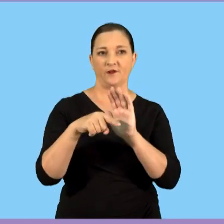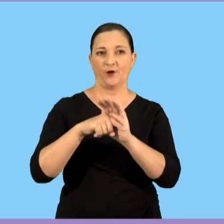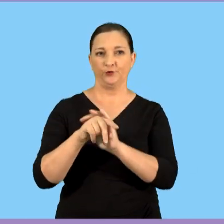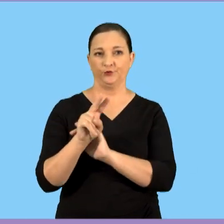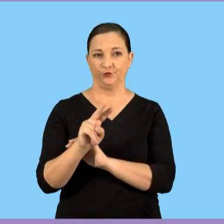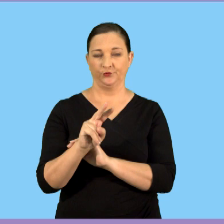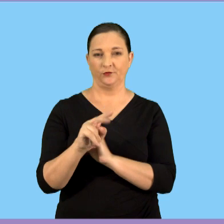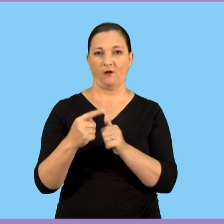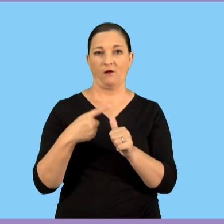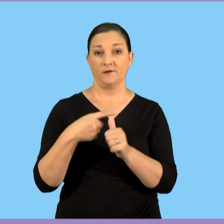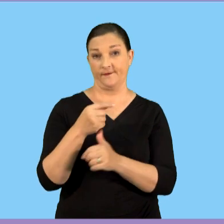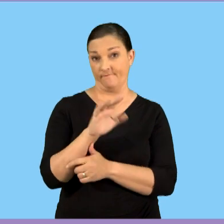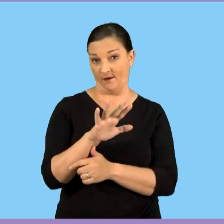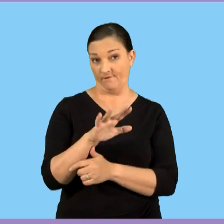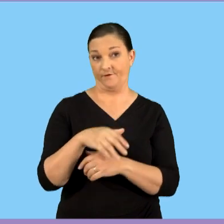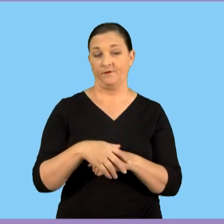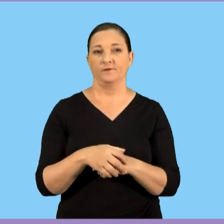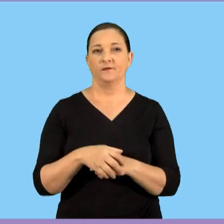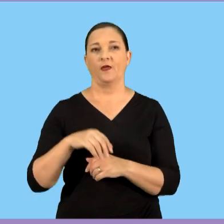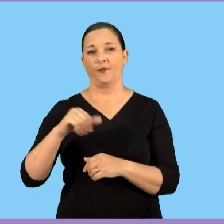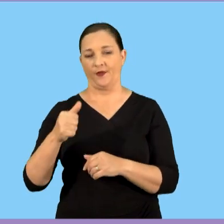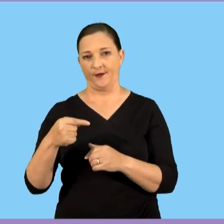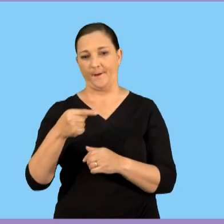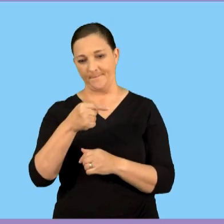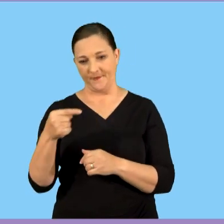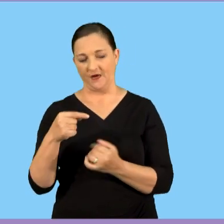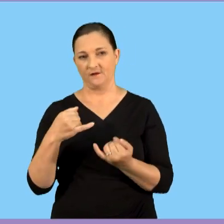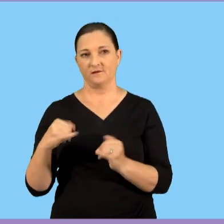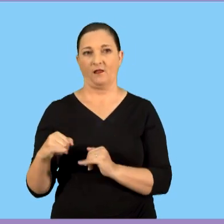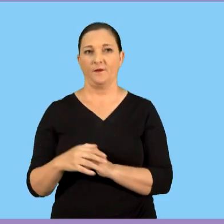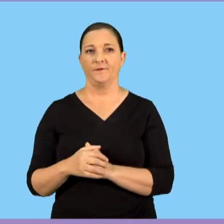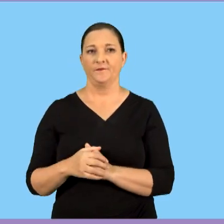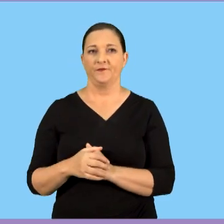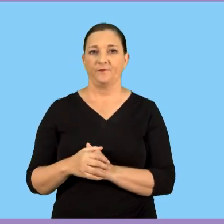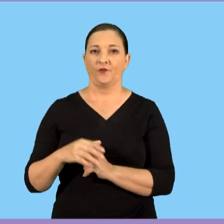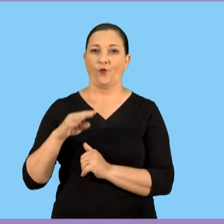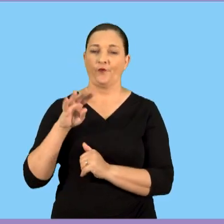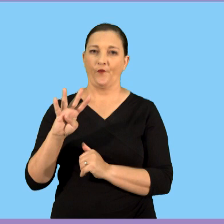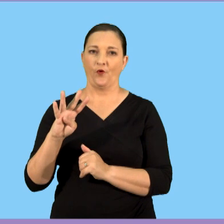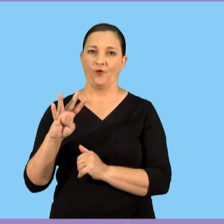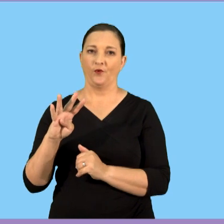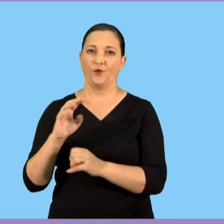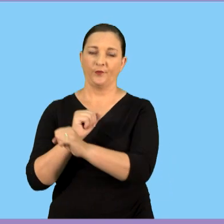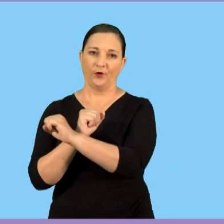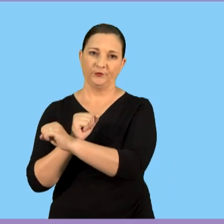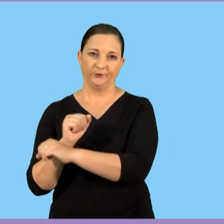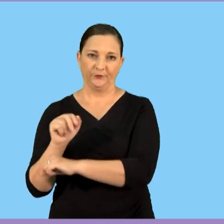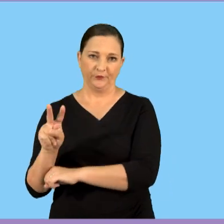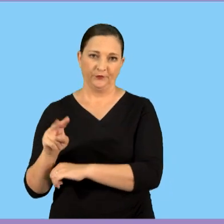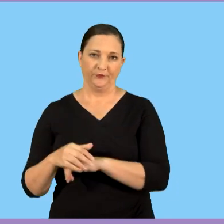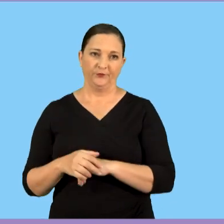going to be a 5. And then we still have our minus, and then when we subtract there, what is